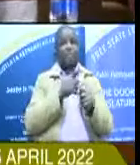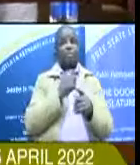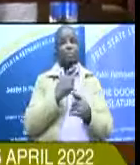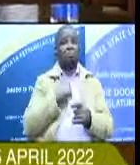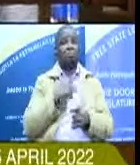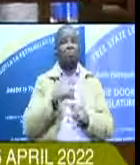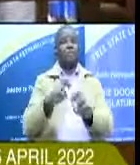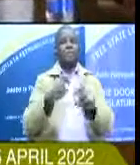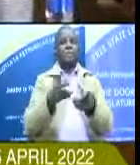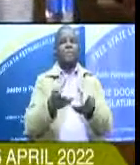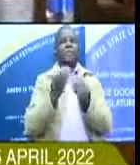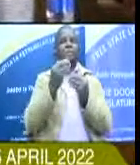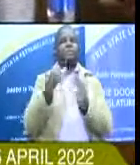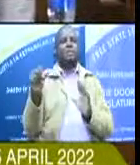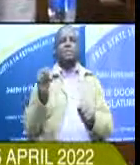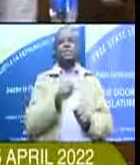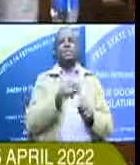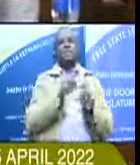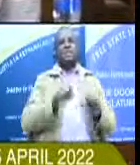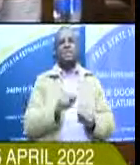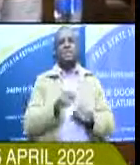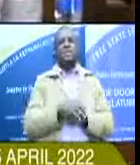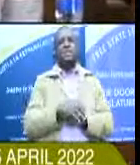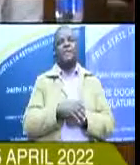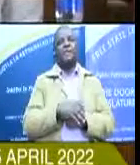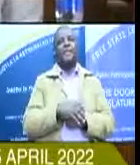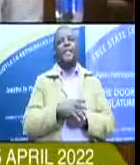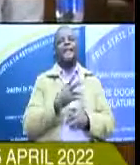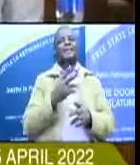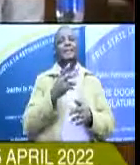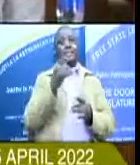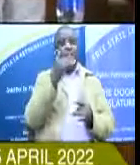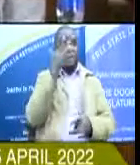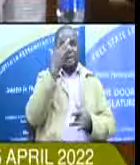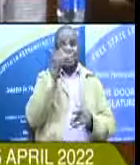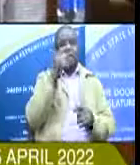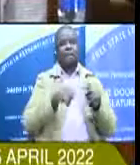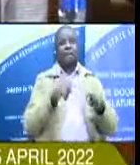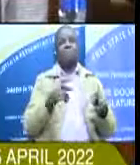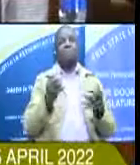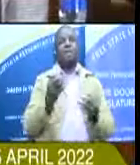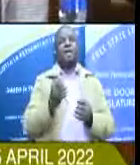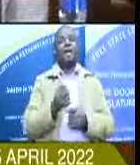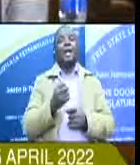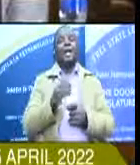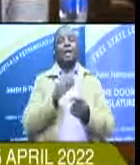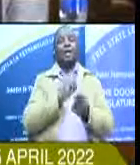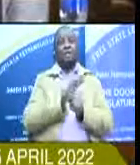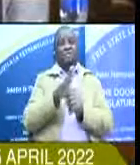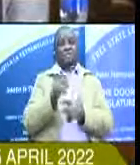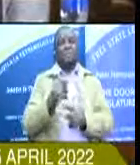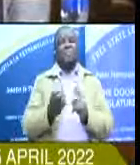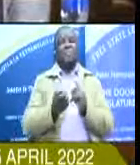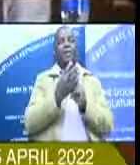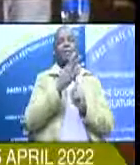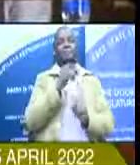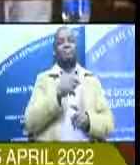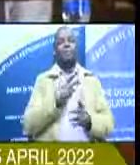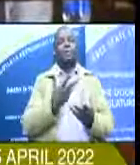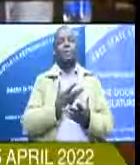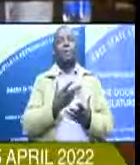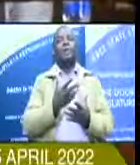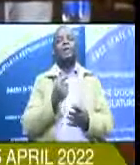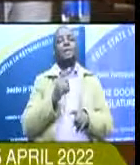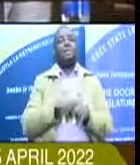back to care. Non-communicable diseases. The impact of the pandemic was further felt